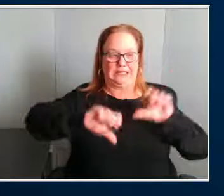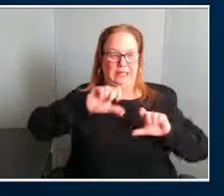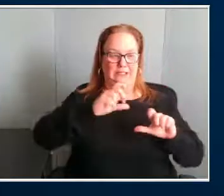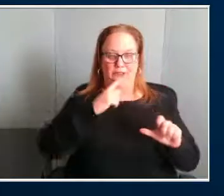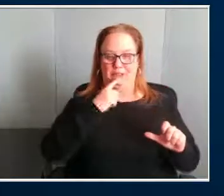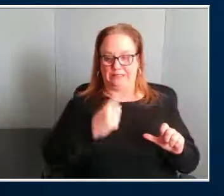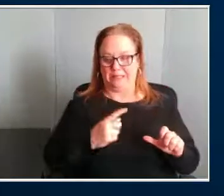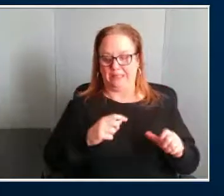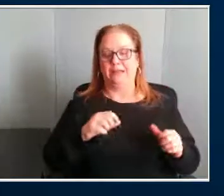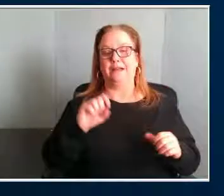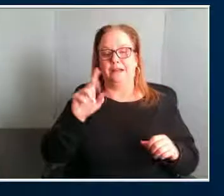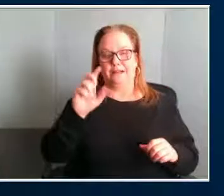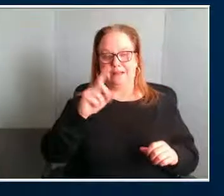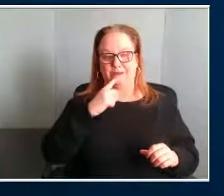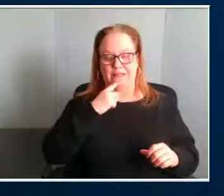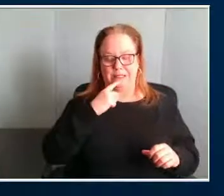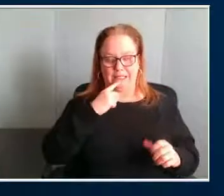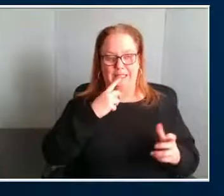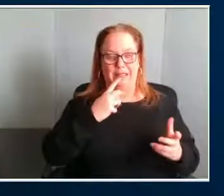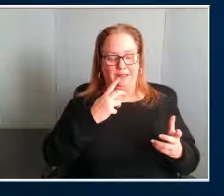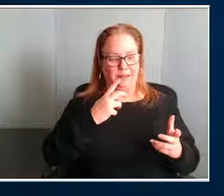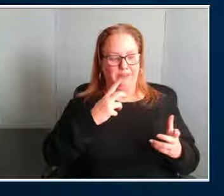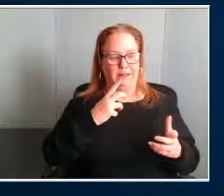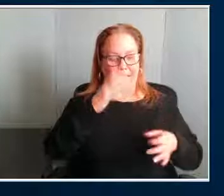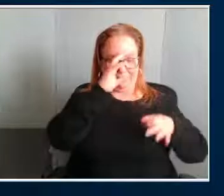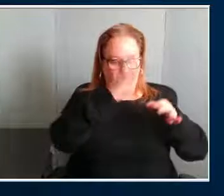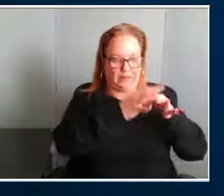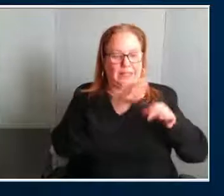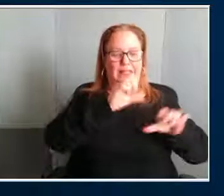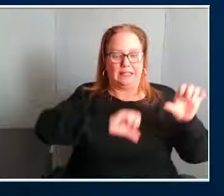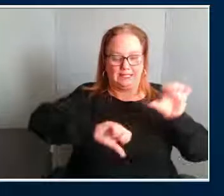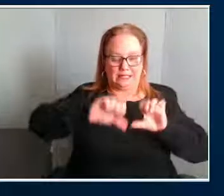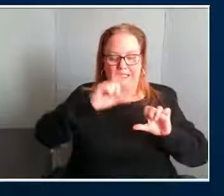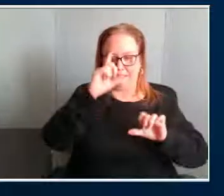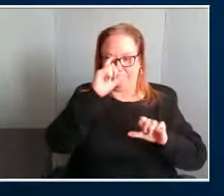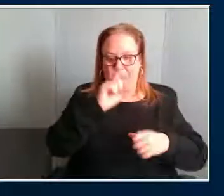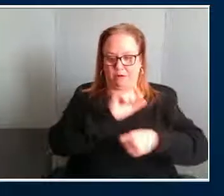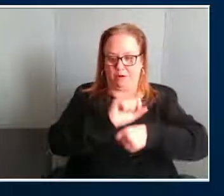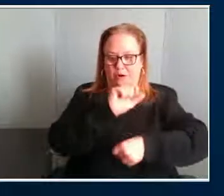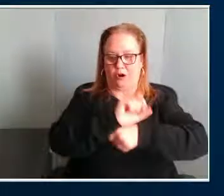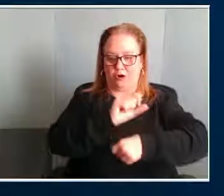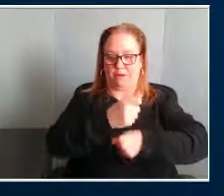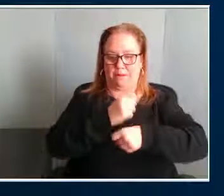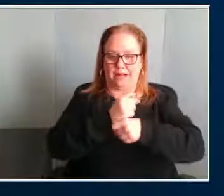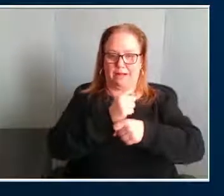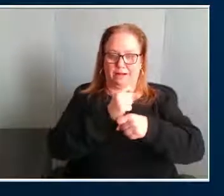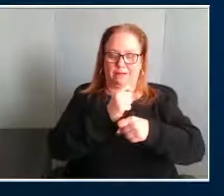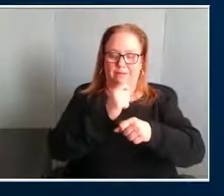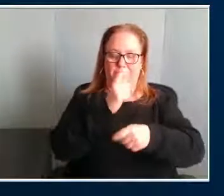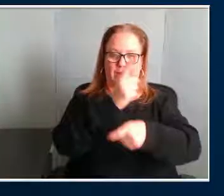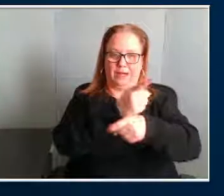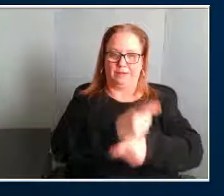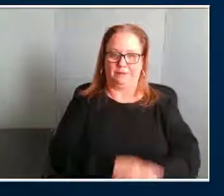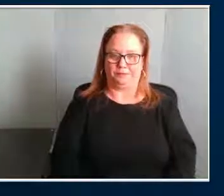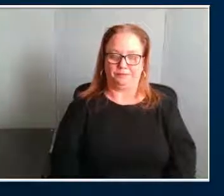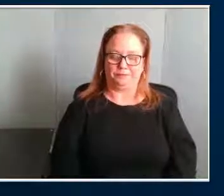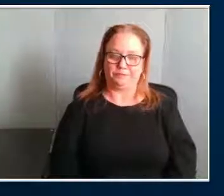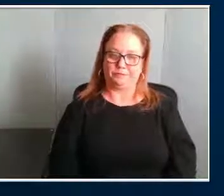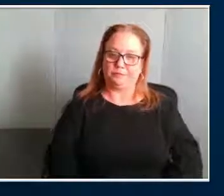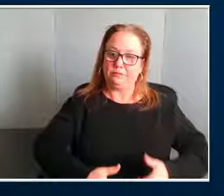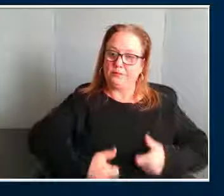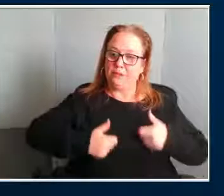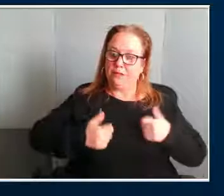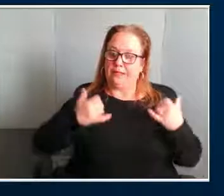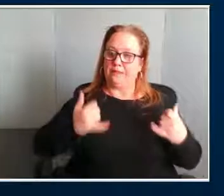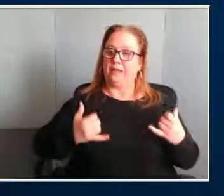okay. That's what we always say. You got to have some faith in the science, because we really work hard to make it right. So, how is your life today?